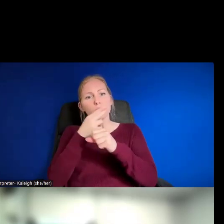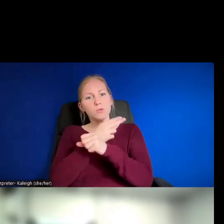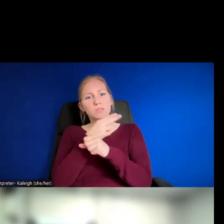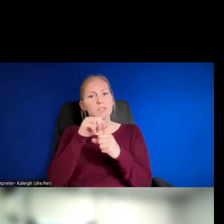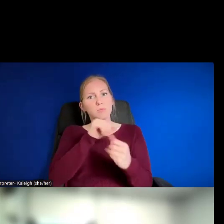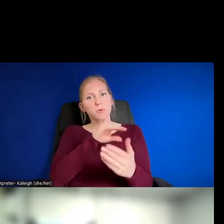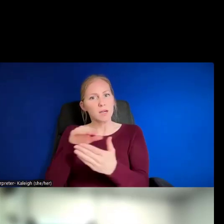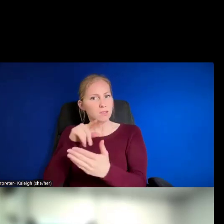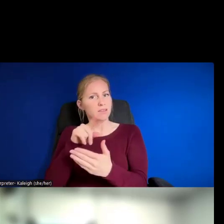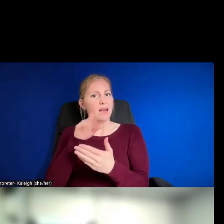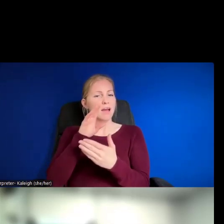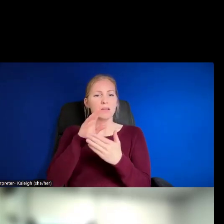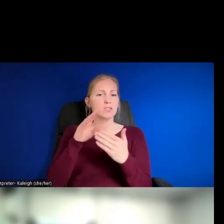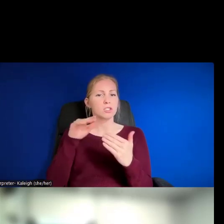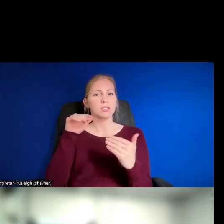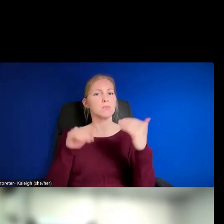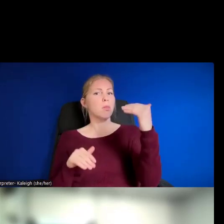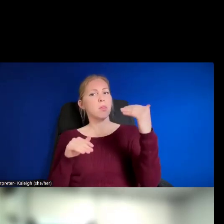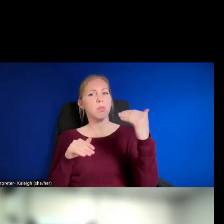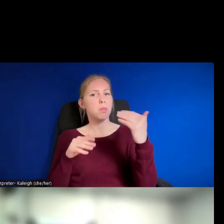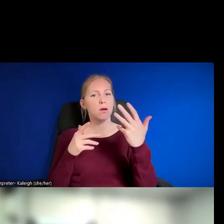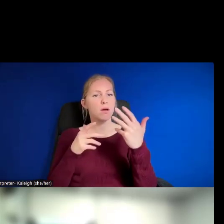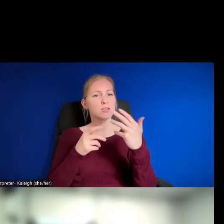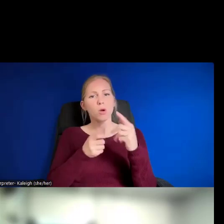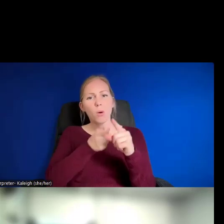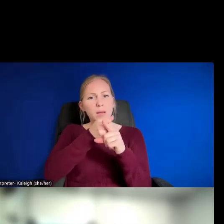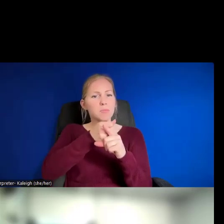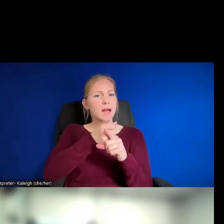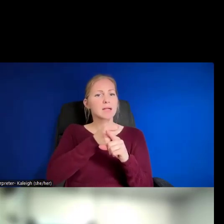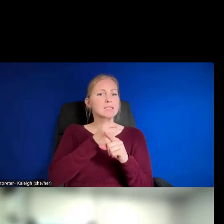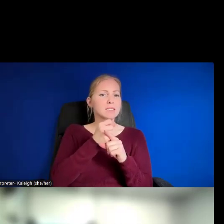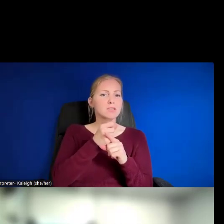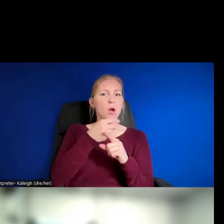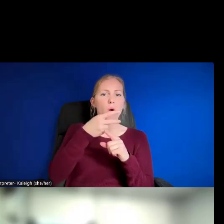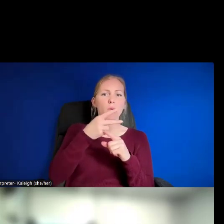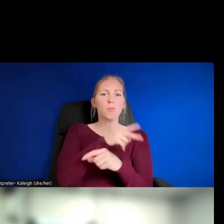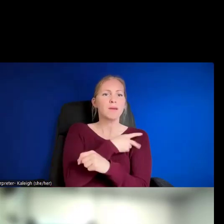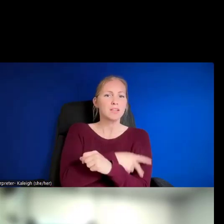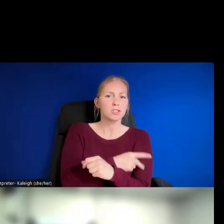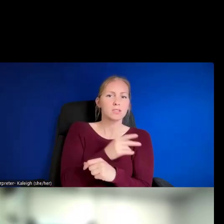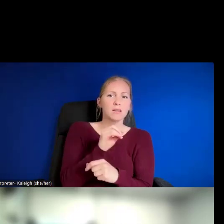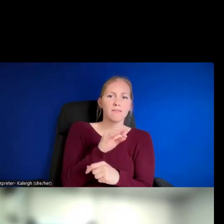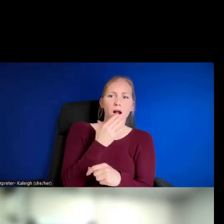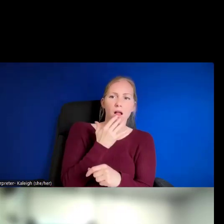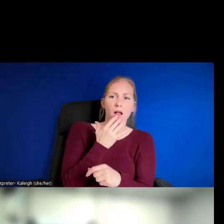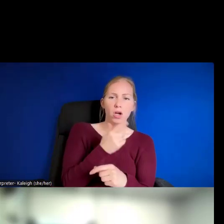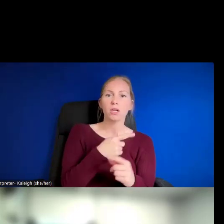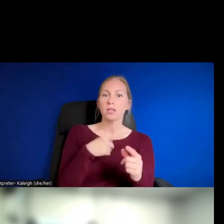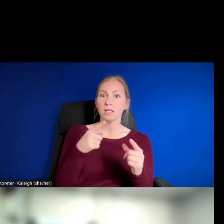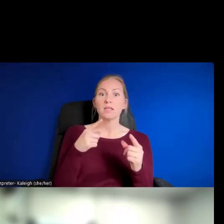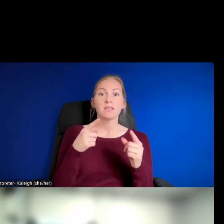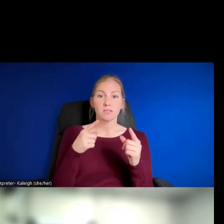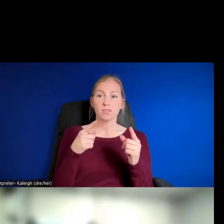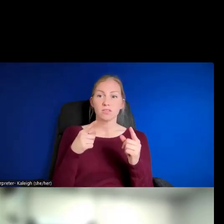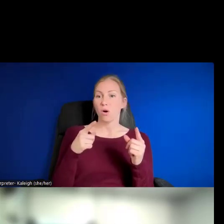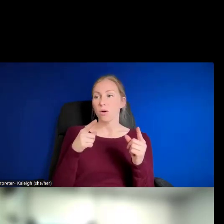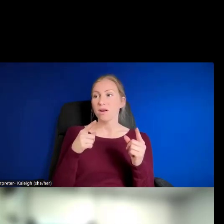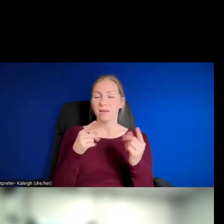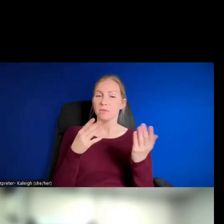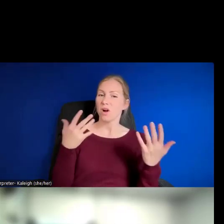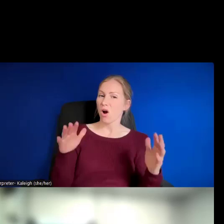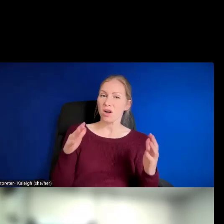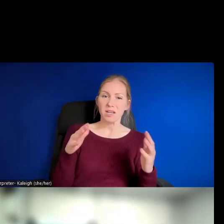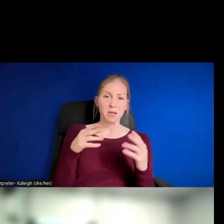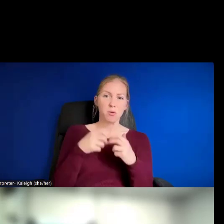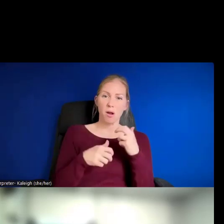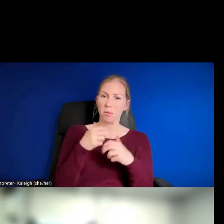patients of color who are already overrepresented at Bridgewater, even when comparing to other DOC facilities.